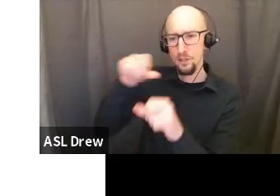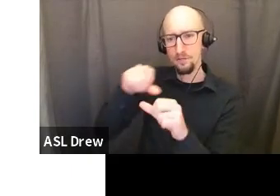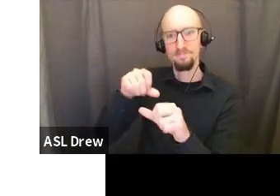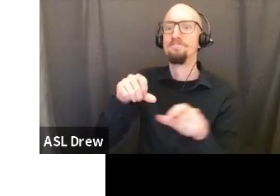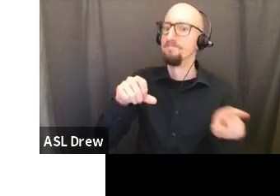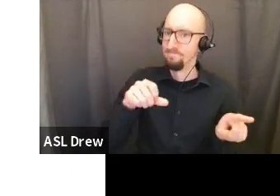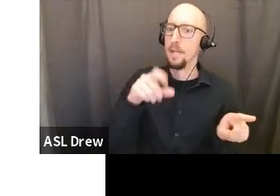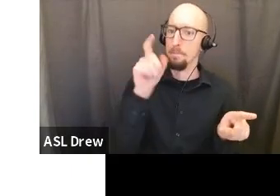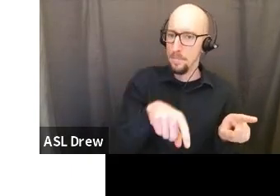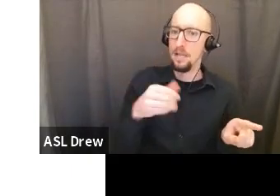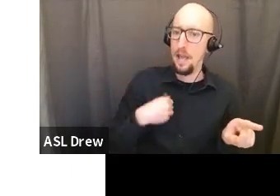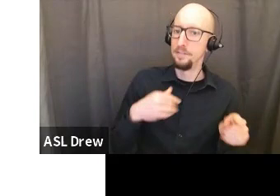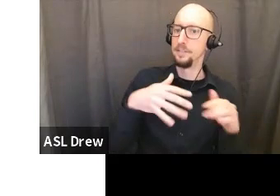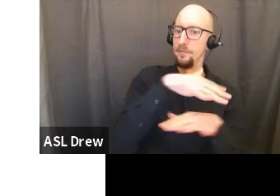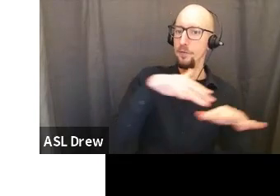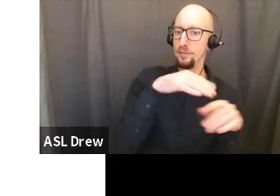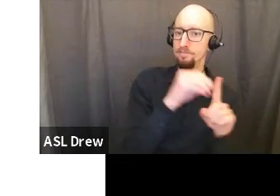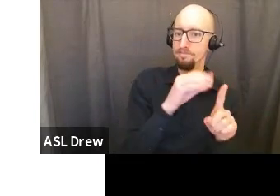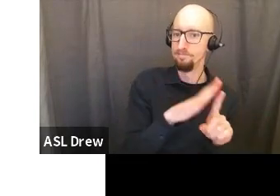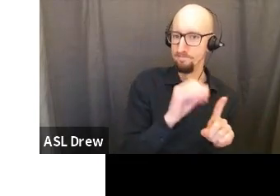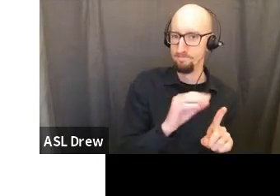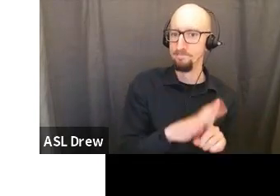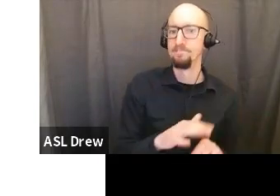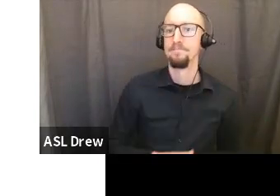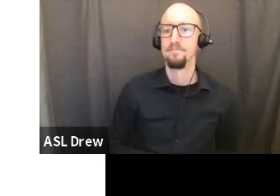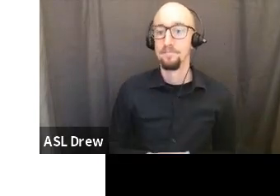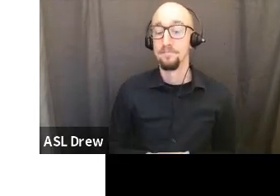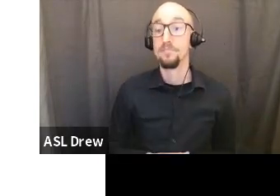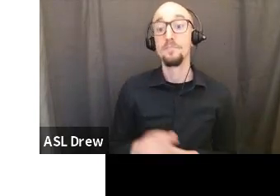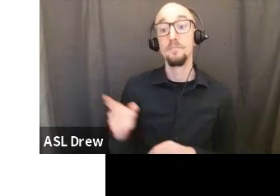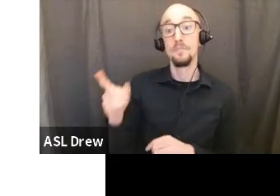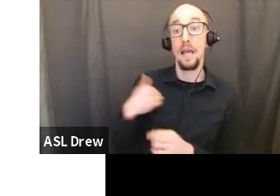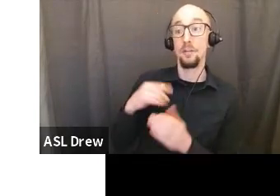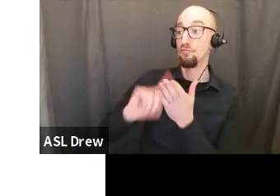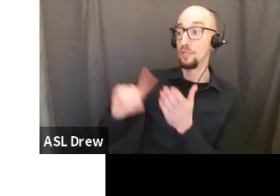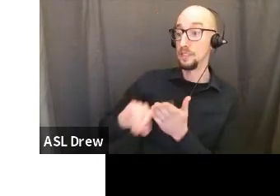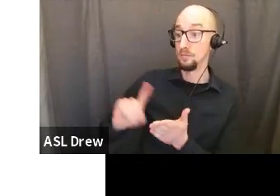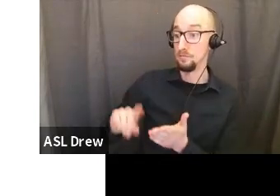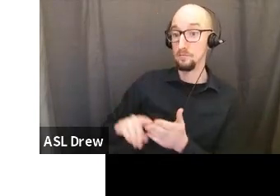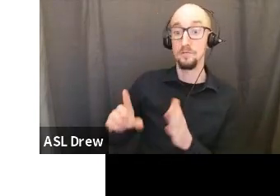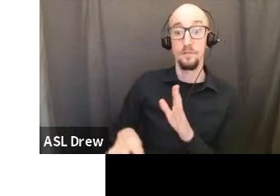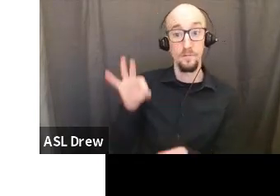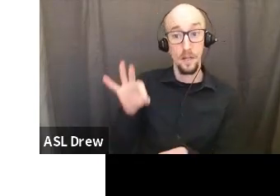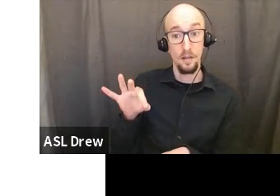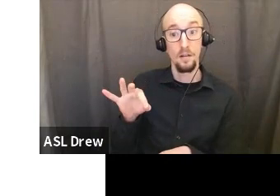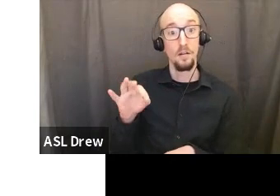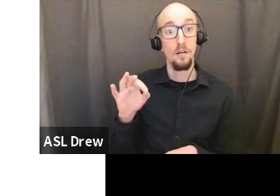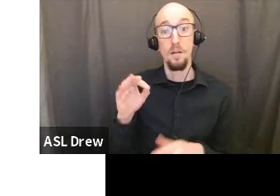There's one study that found that the number one reason that people are